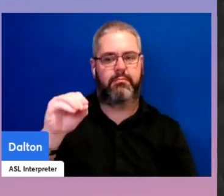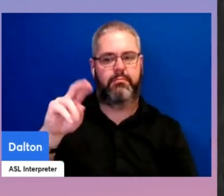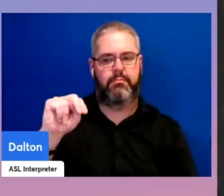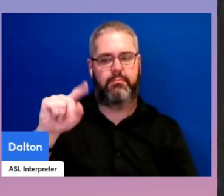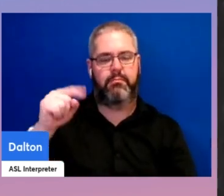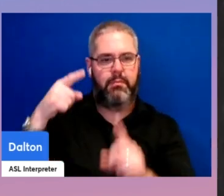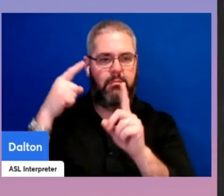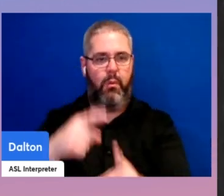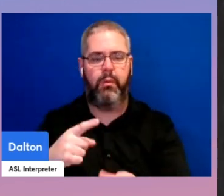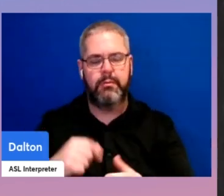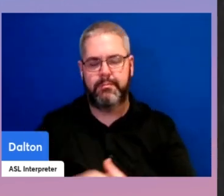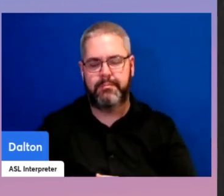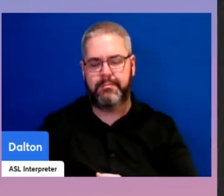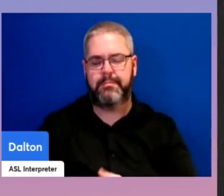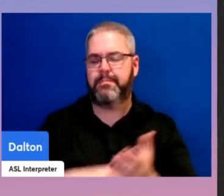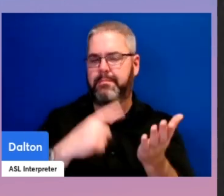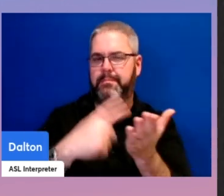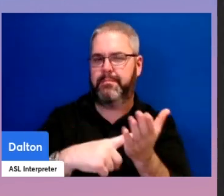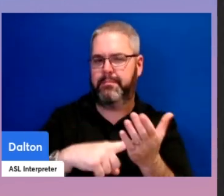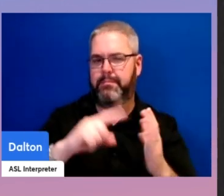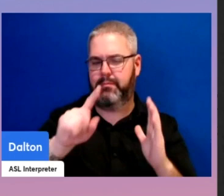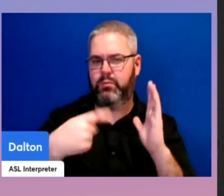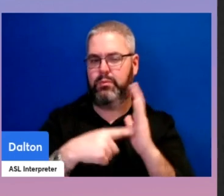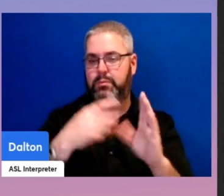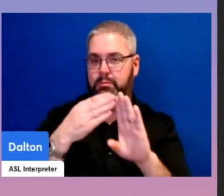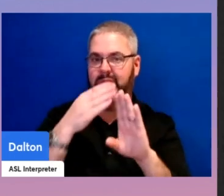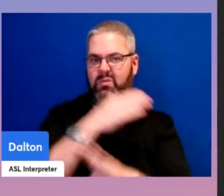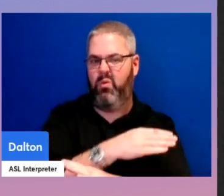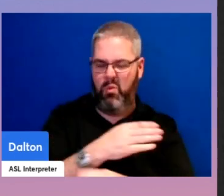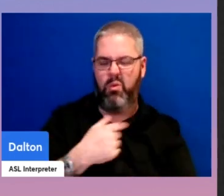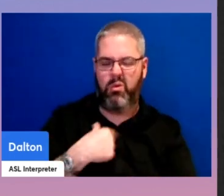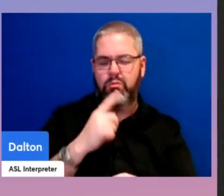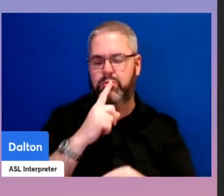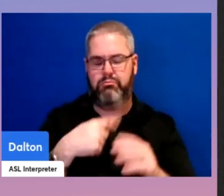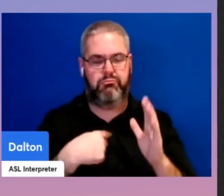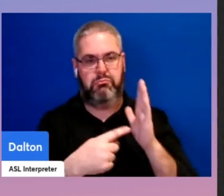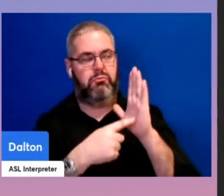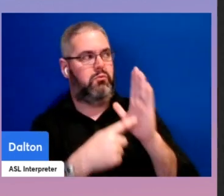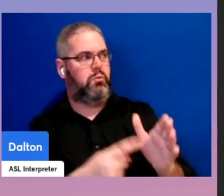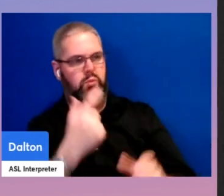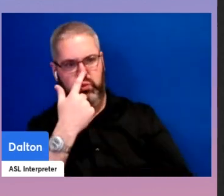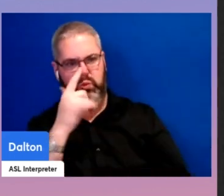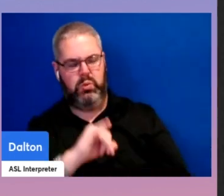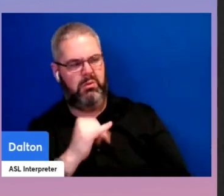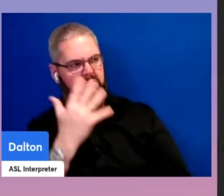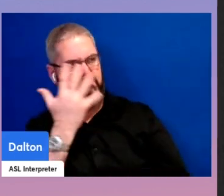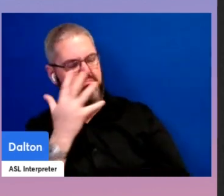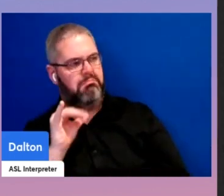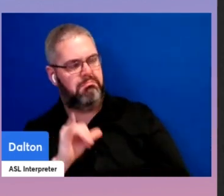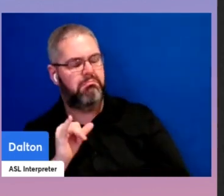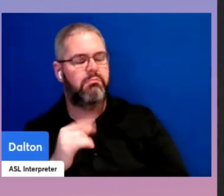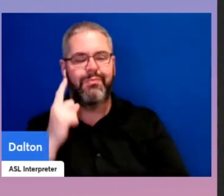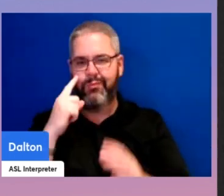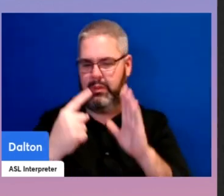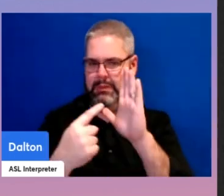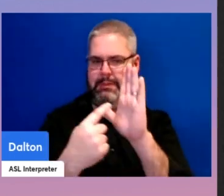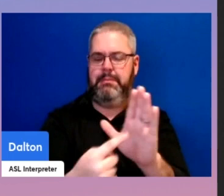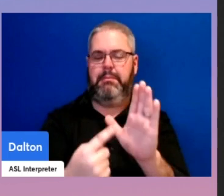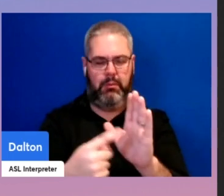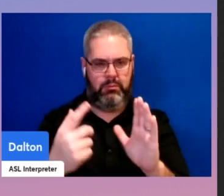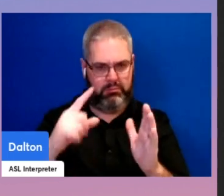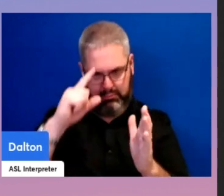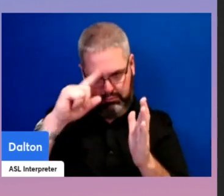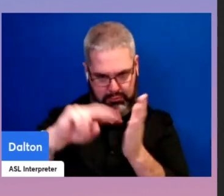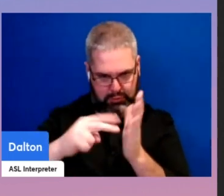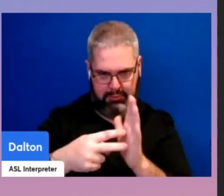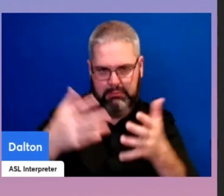previously in the slides, but sort of just to recap, the role, and I can actually just show what it looks like. Again, this is just for demo purposes.